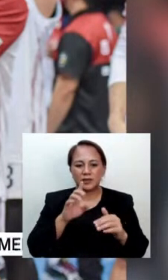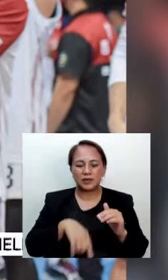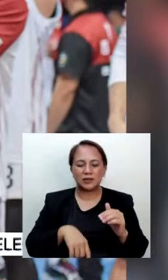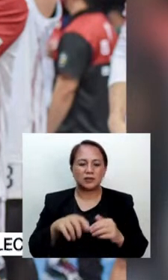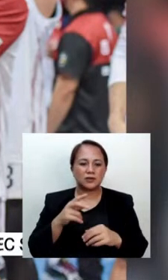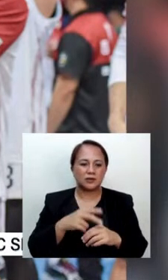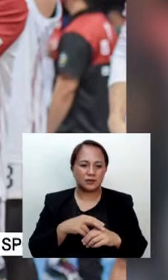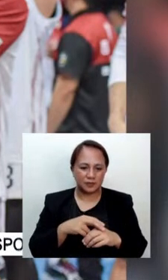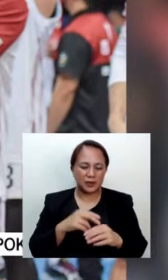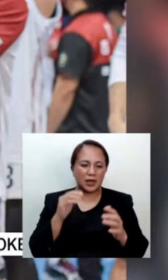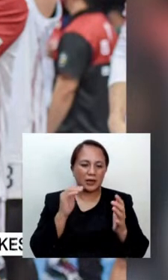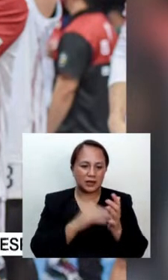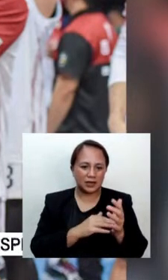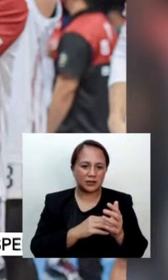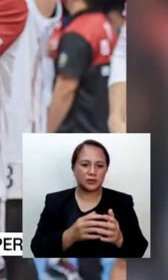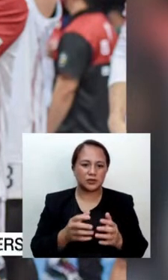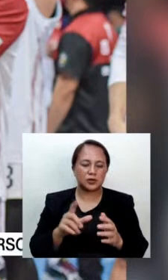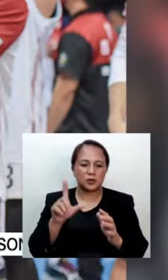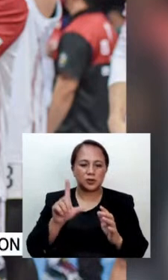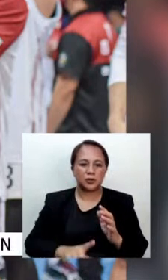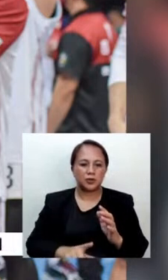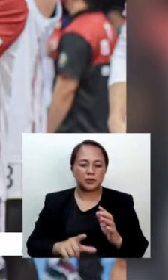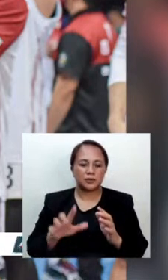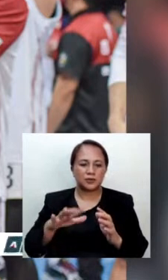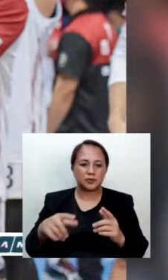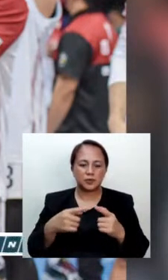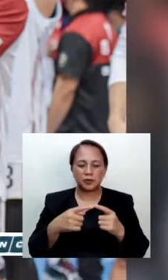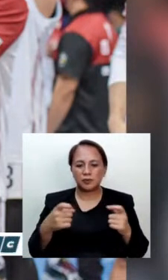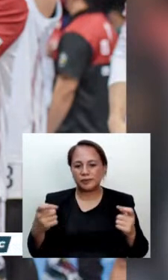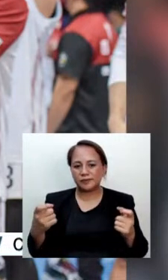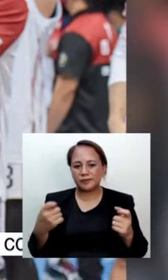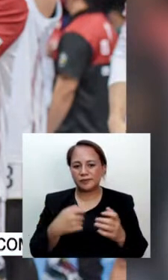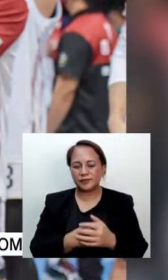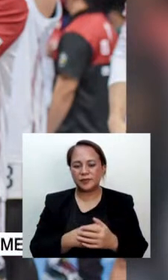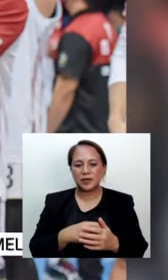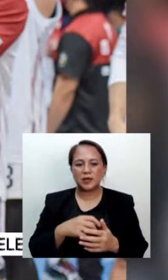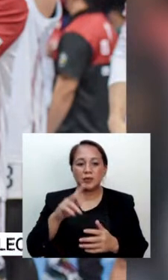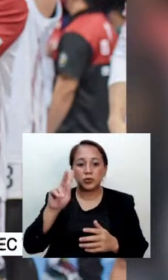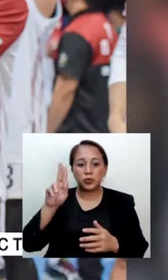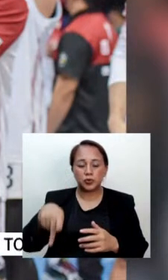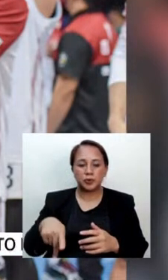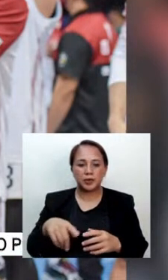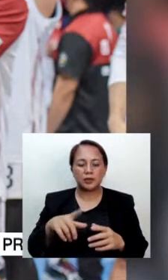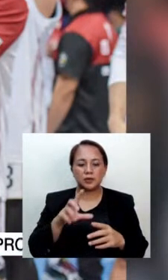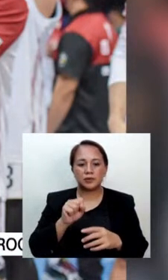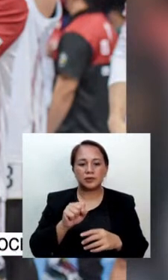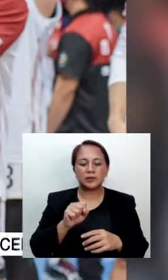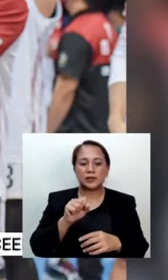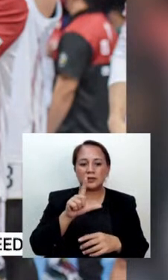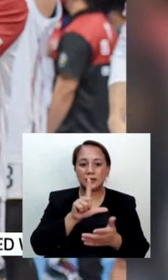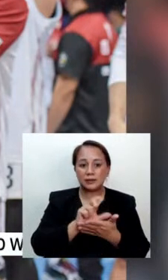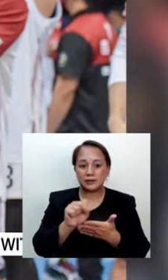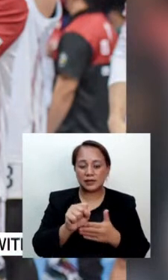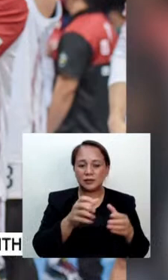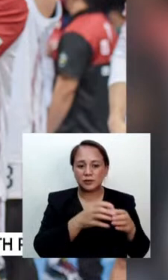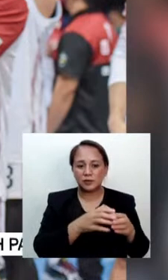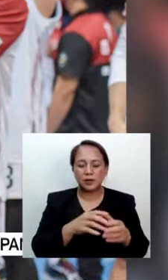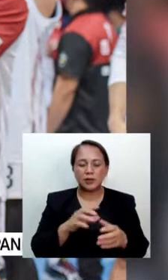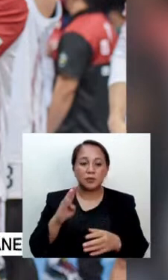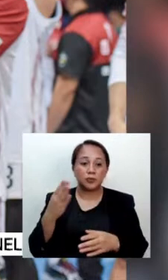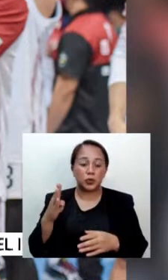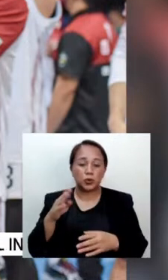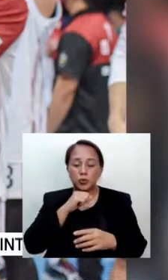twice-to-beat edge against their lower-seeded opponents. The Maroons will square off with De La Salle Green Archers, while the Blue Eagles will face